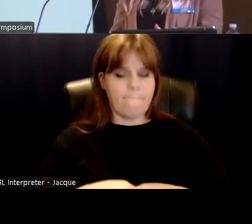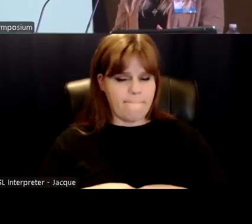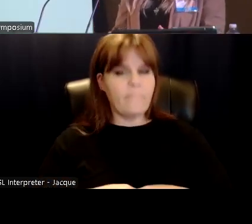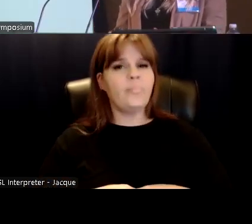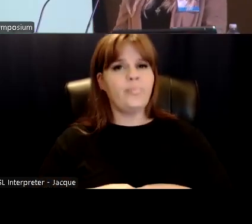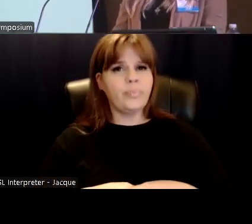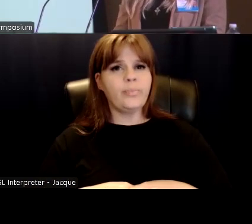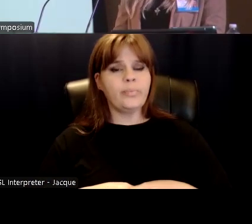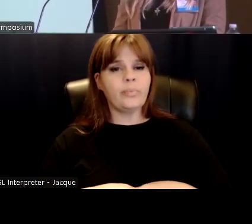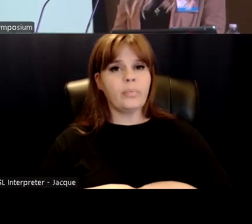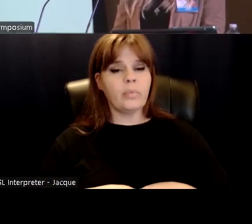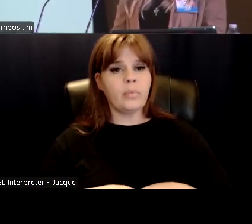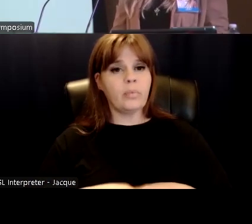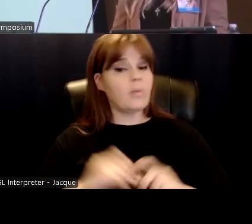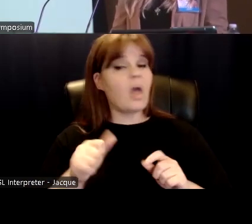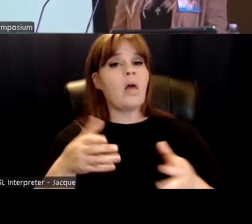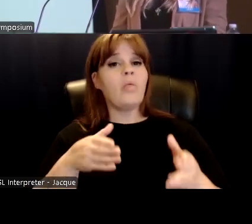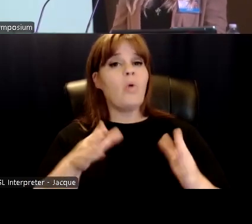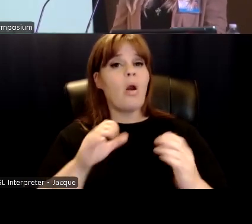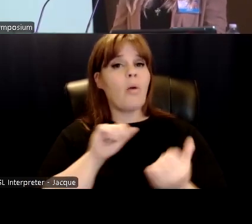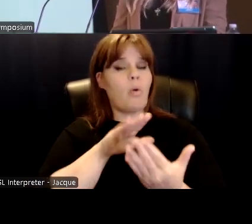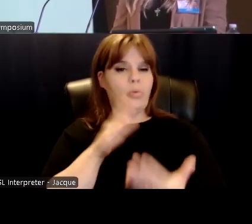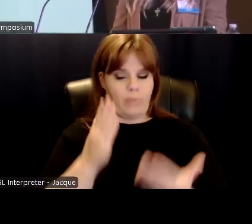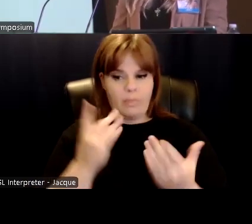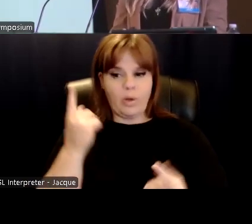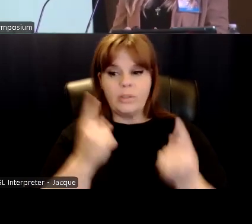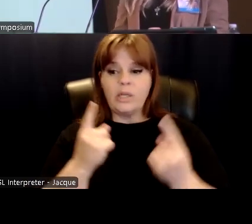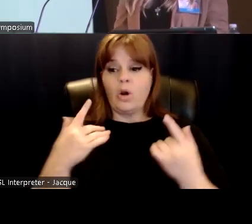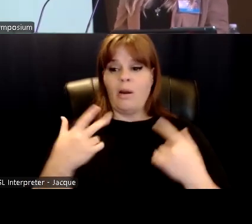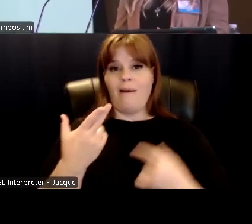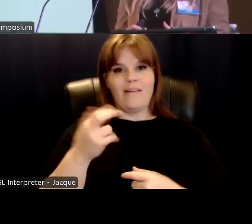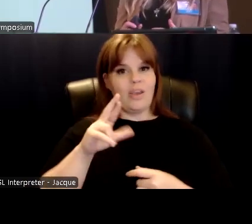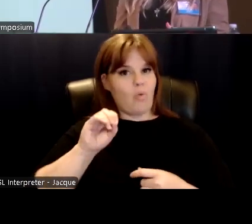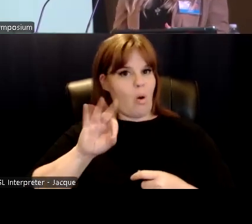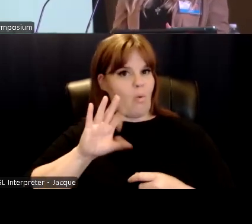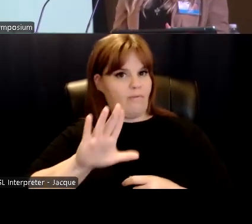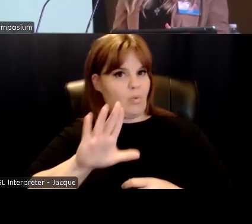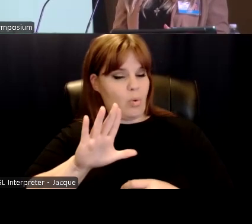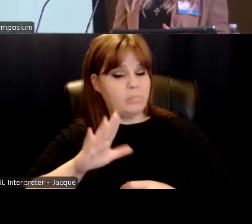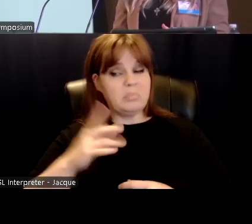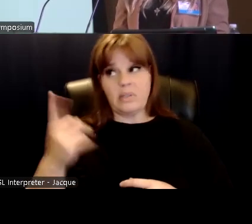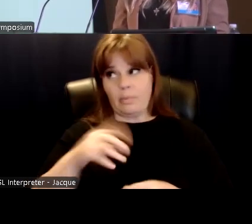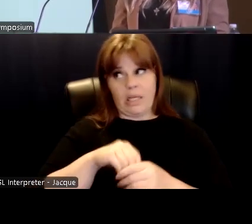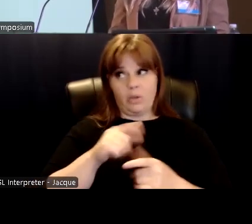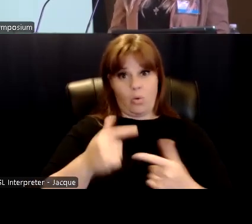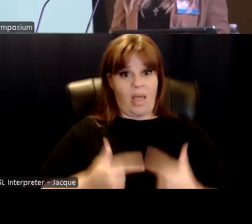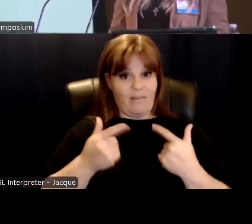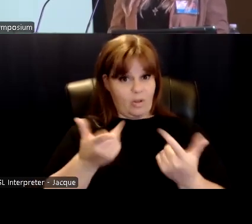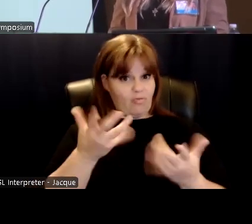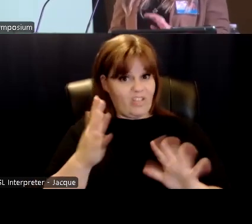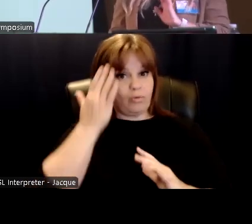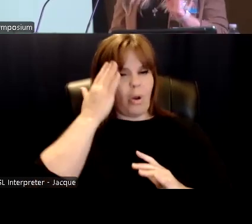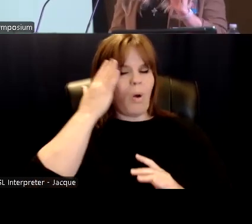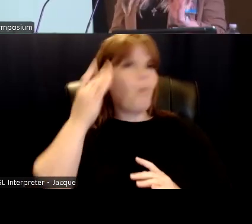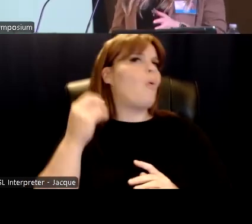Or another approach might be to consider a hero of yours. It could be someone who's in your life that you know, or it could